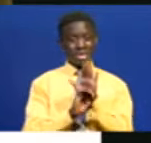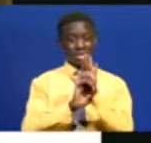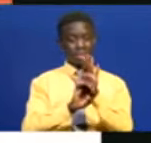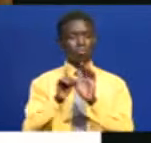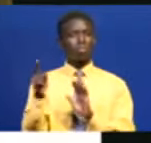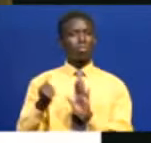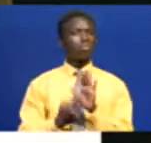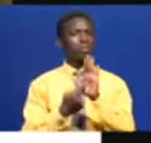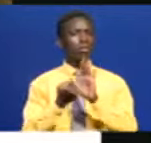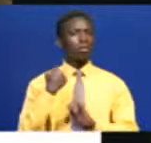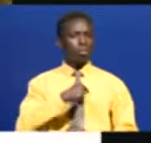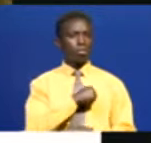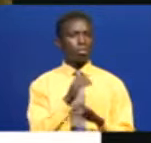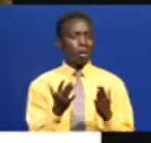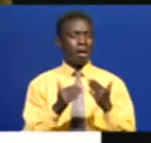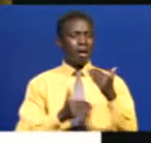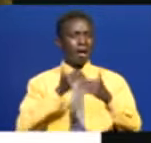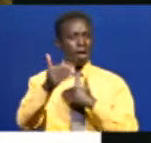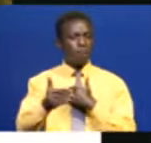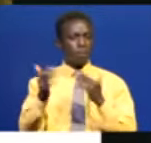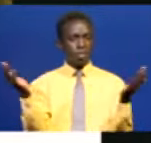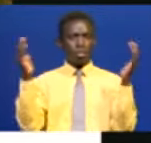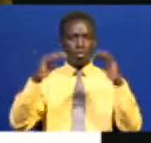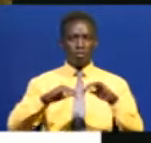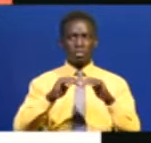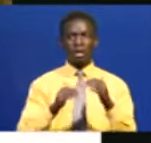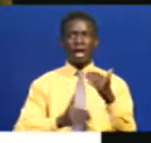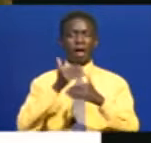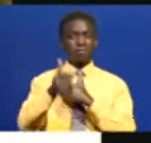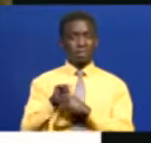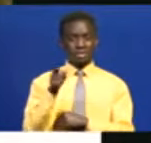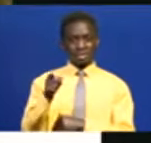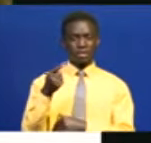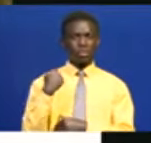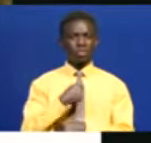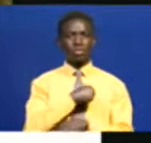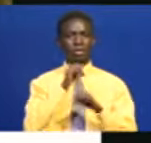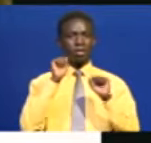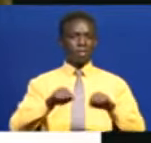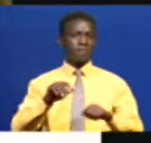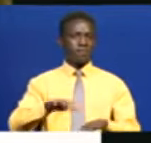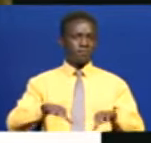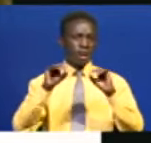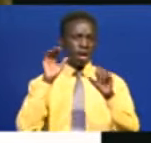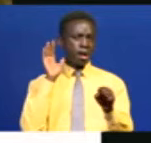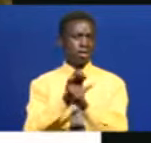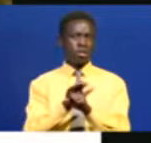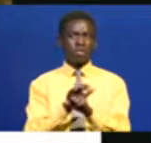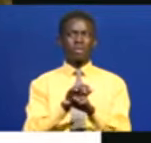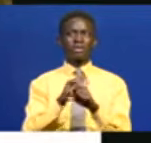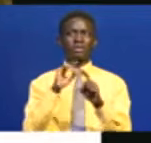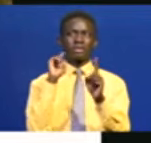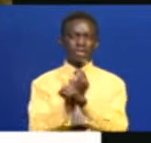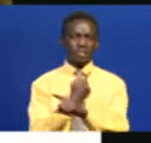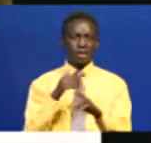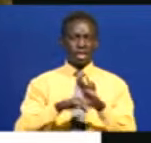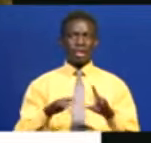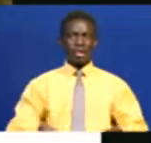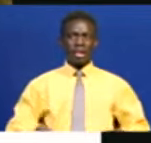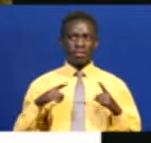these examples show us after the conference, after the forum, we will find a lot of different investors and a